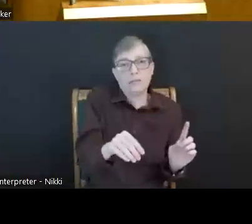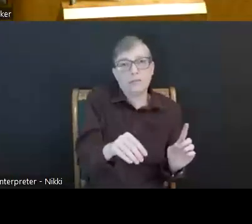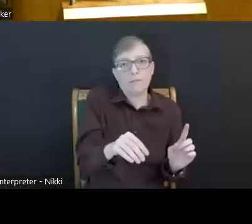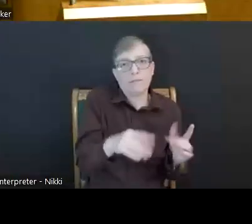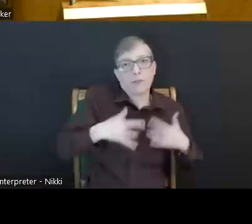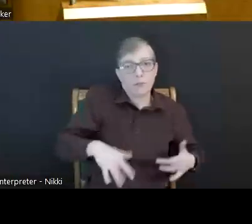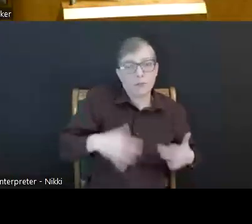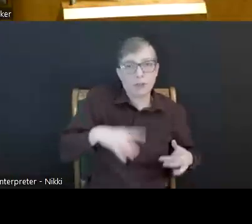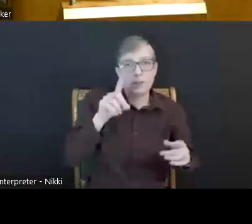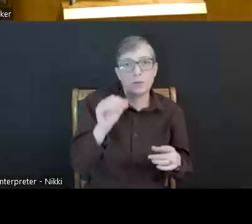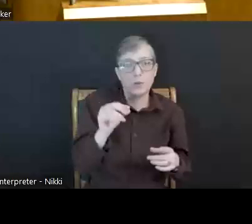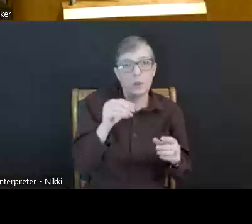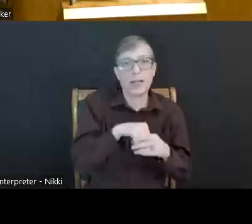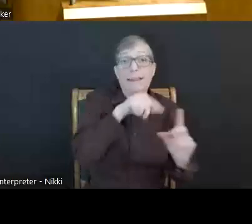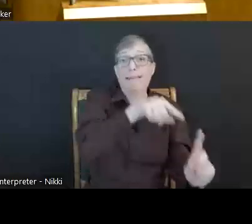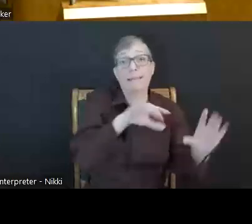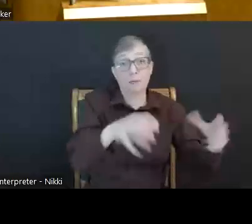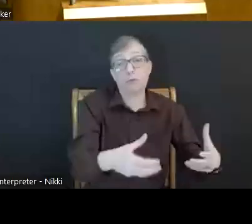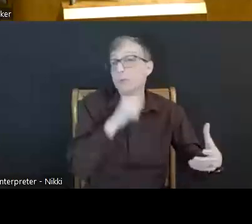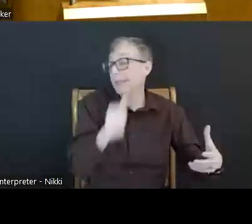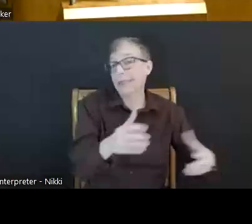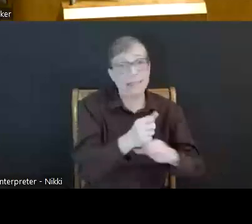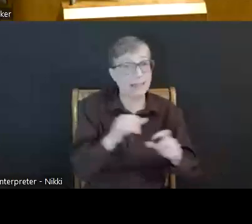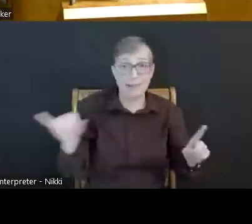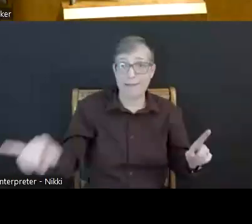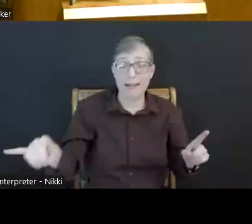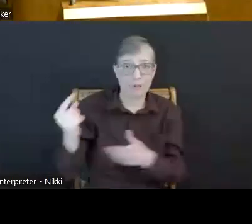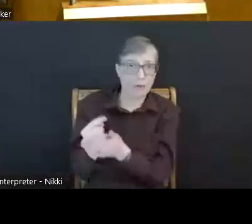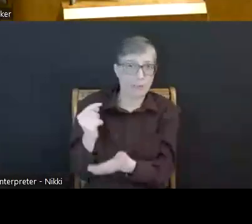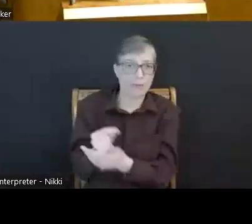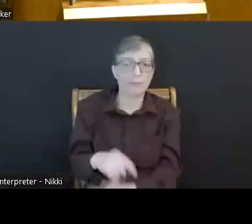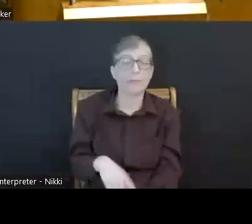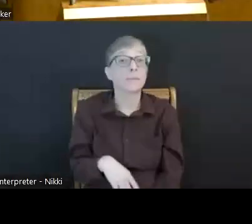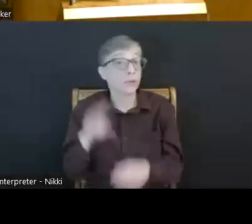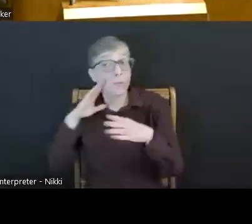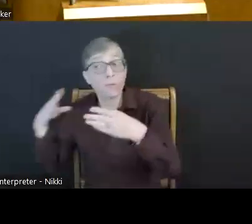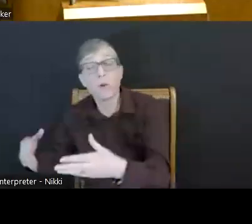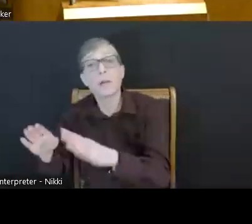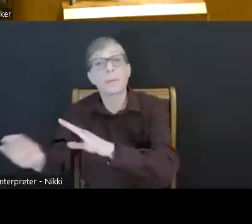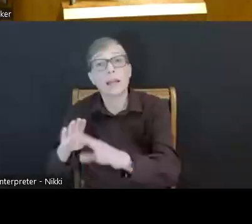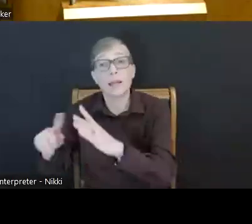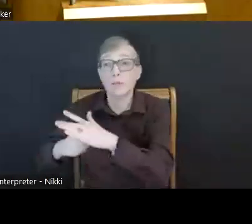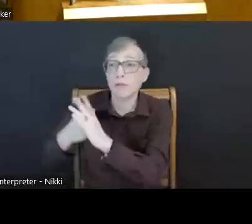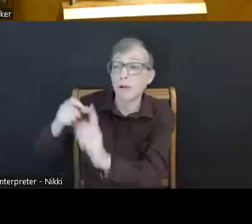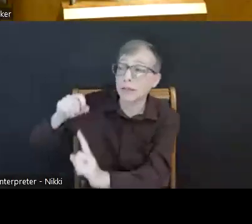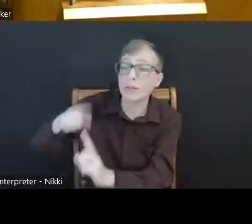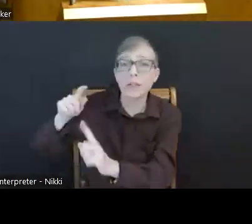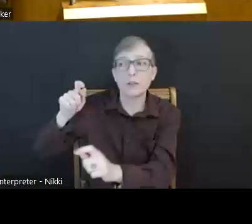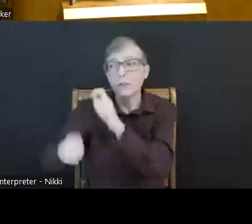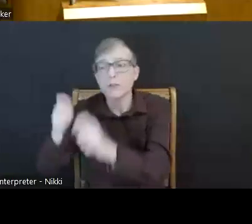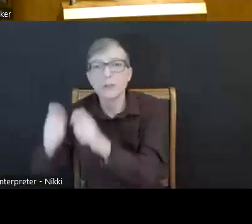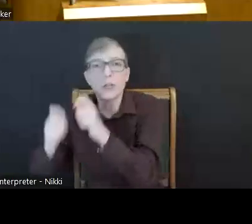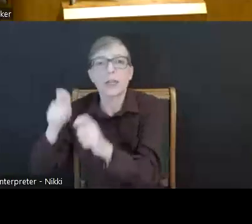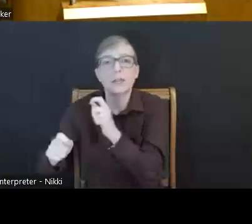activation. So that, I think, is significant. And again, focusing on behavioral activation, self-efficacy, and a sense of meaning in life,